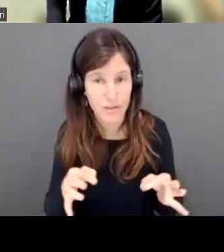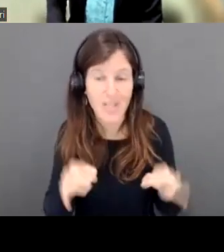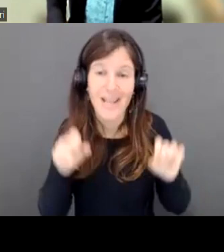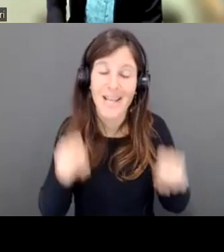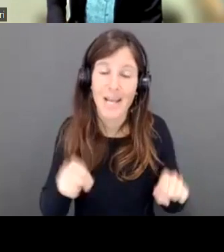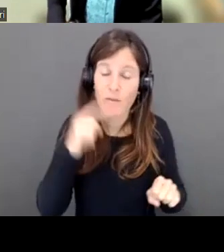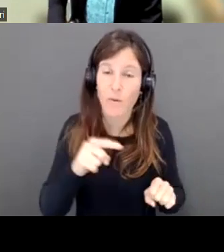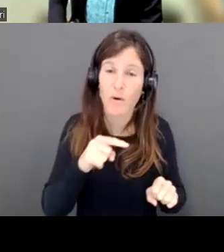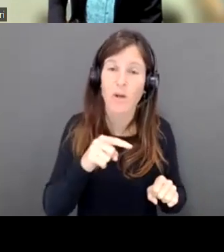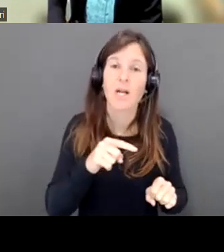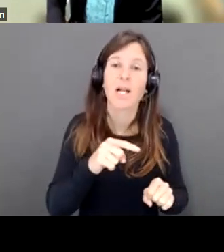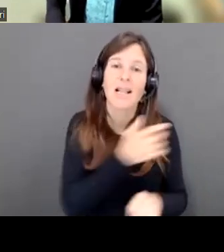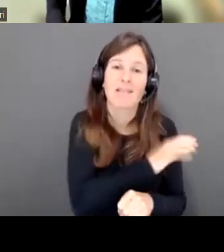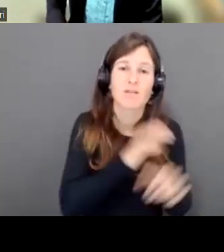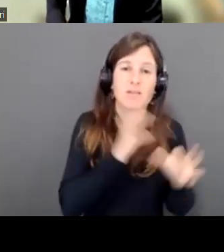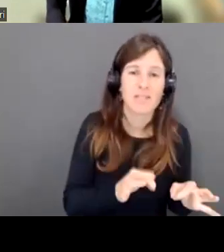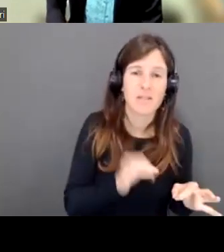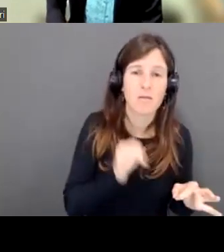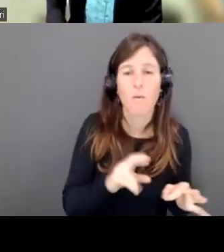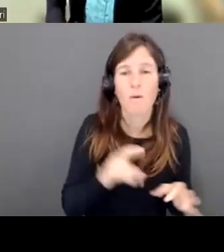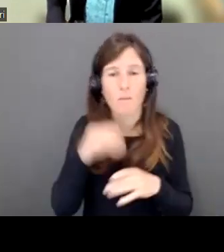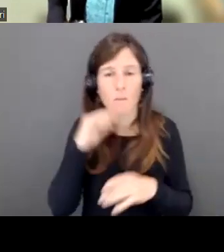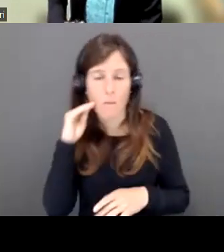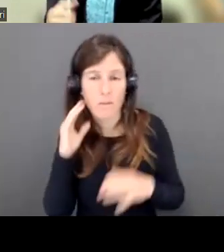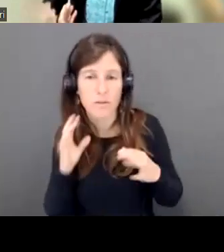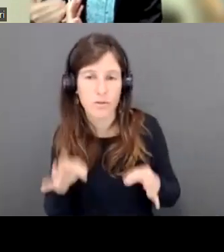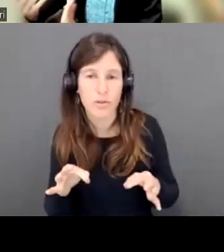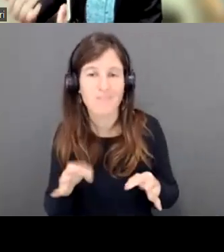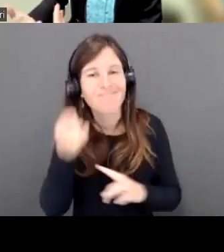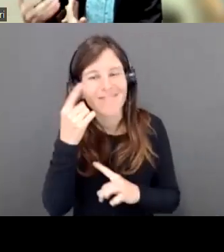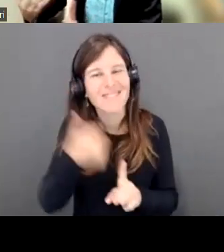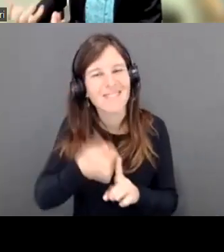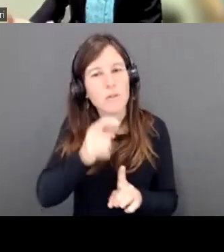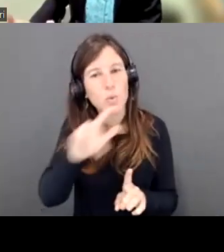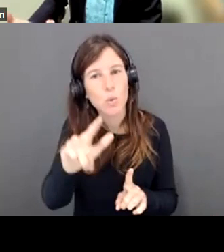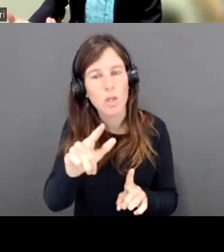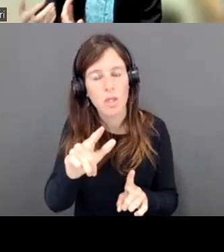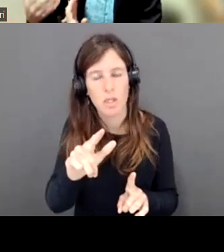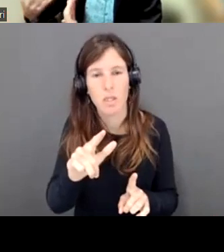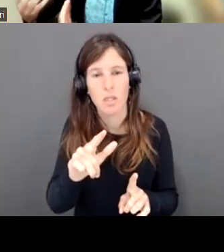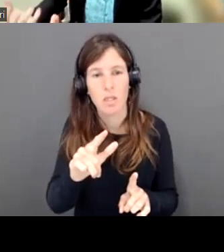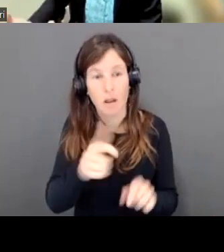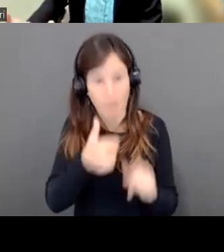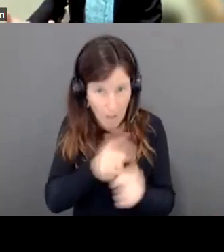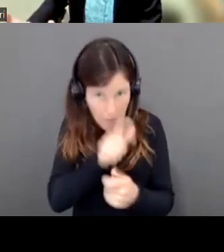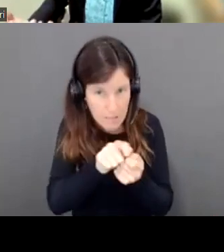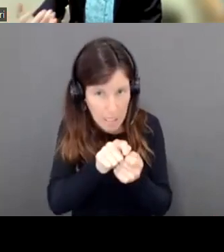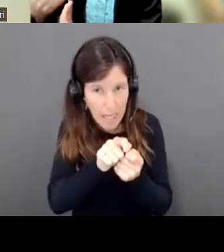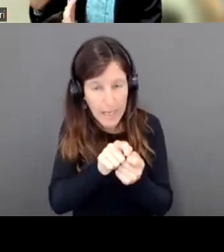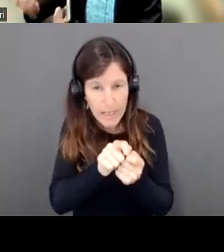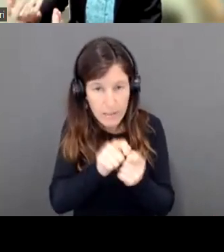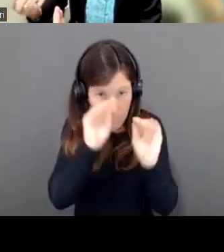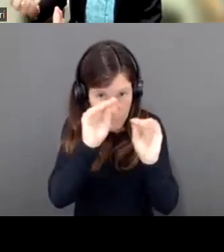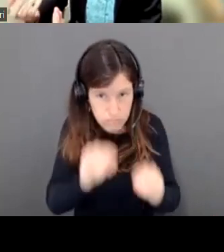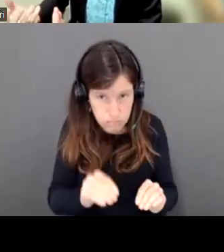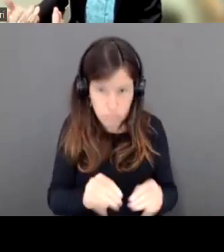only a tool. It cannot make the decision for you. And so we have to build capacity in using these tools and using them appropriately,